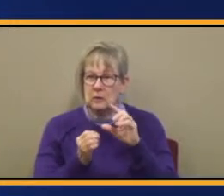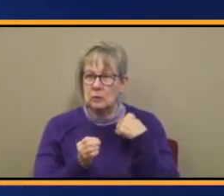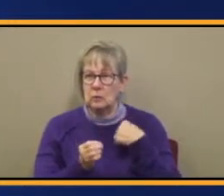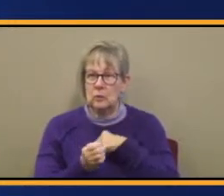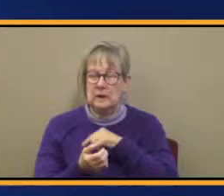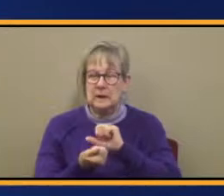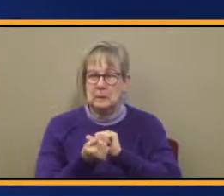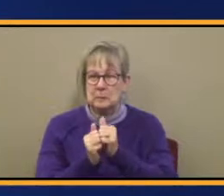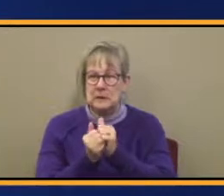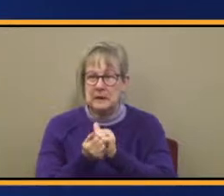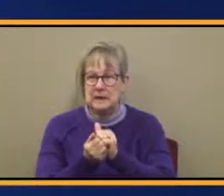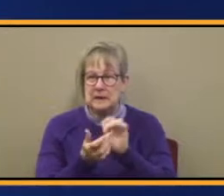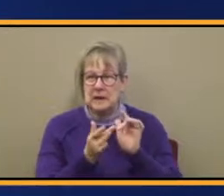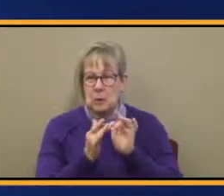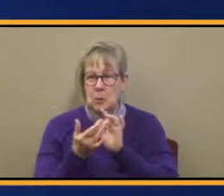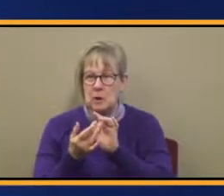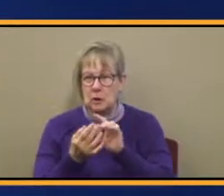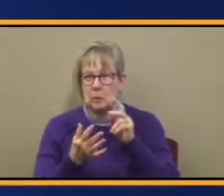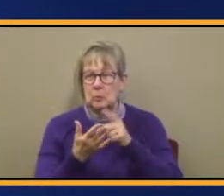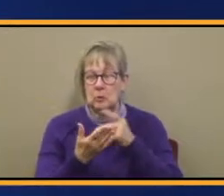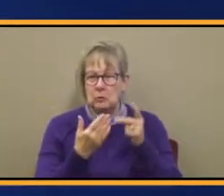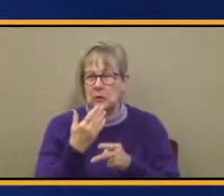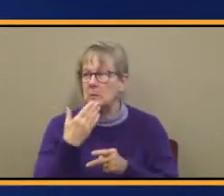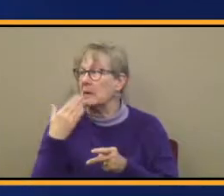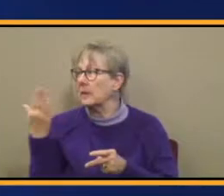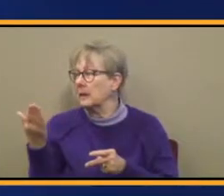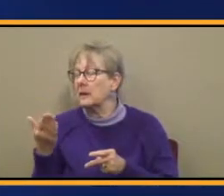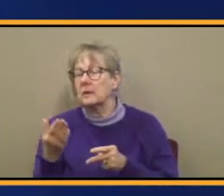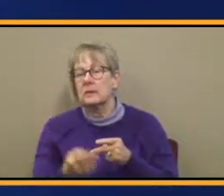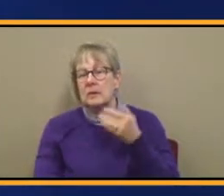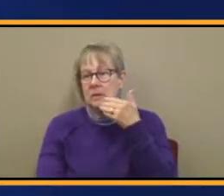Program. Thank you, ma'am. Thank you, sir.